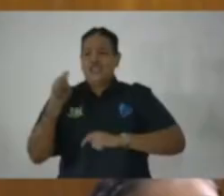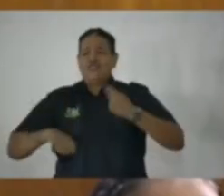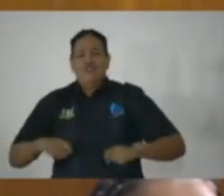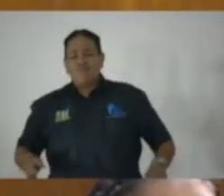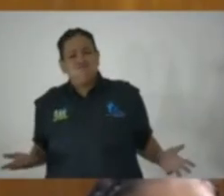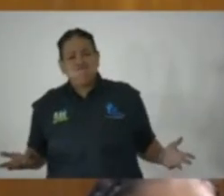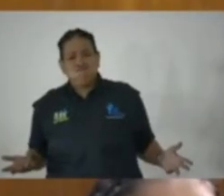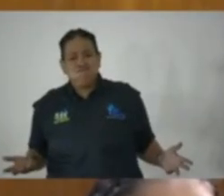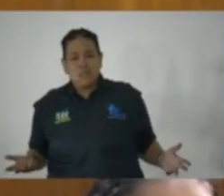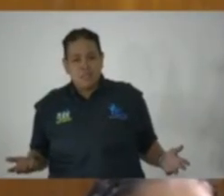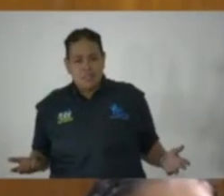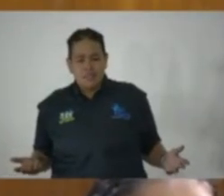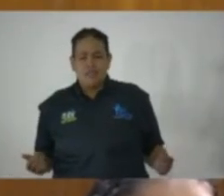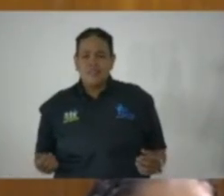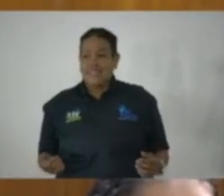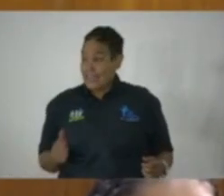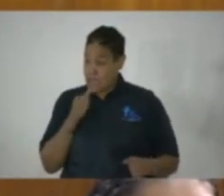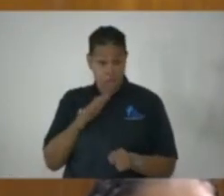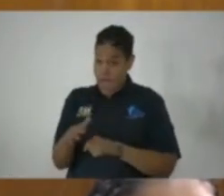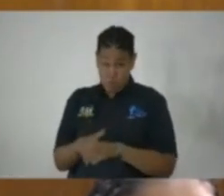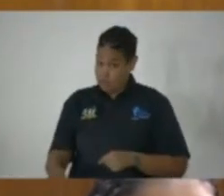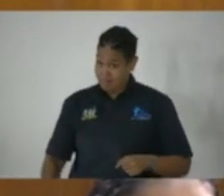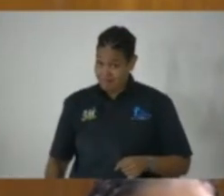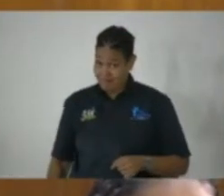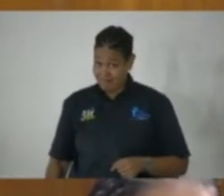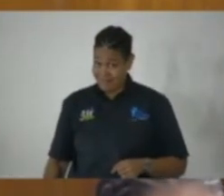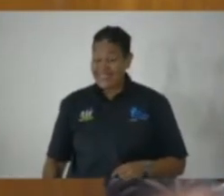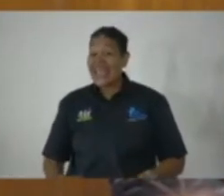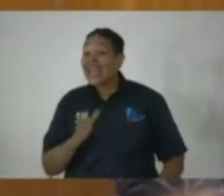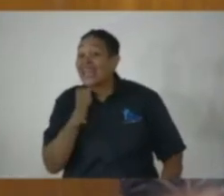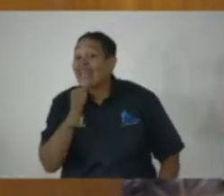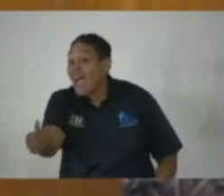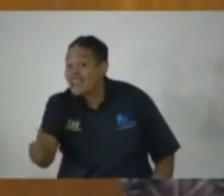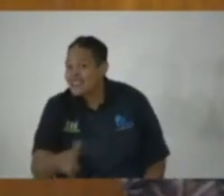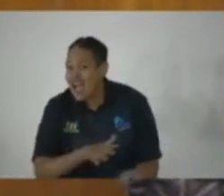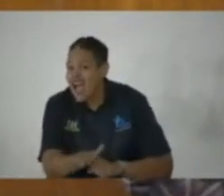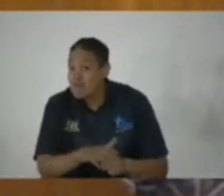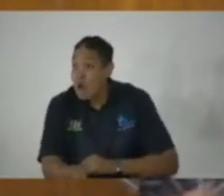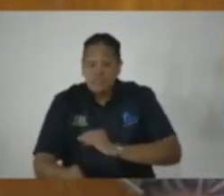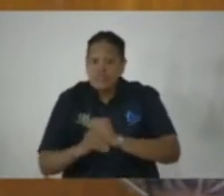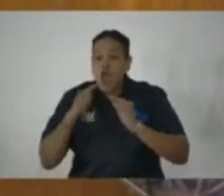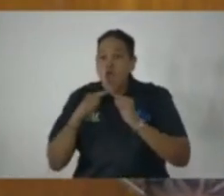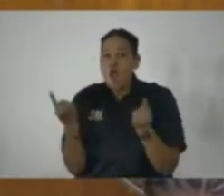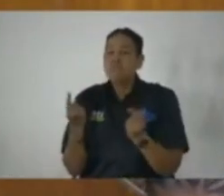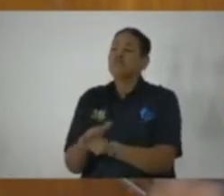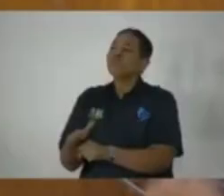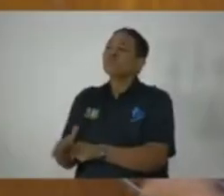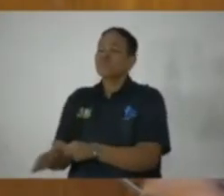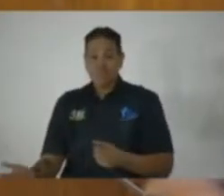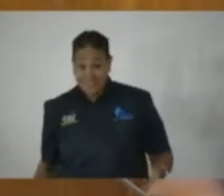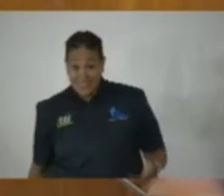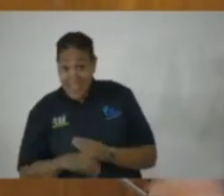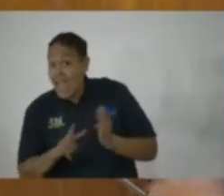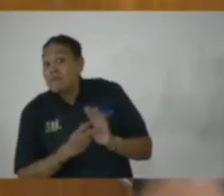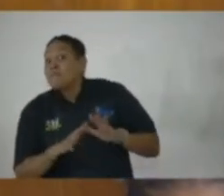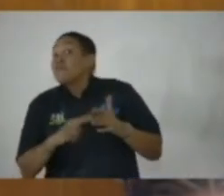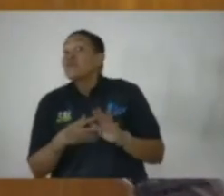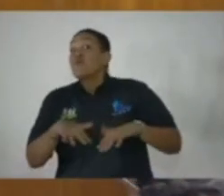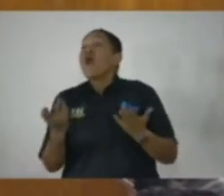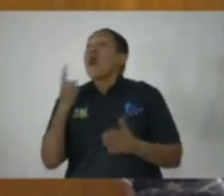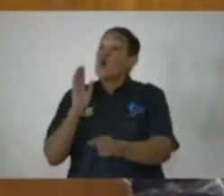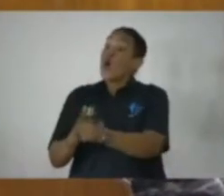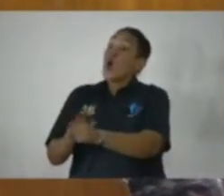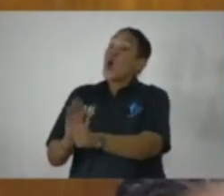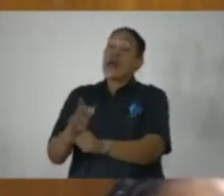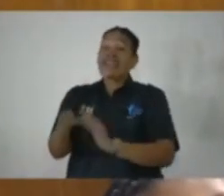reforms. Not adequate, you know. Inadequate. The opposite of adequate. So much so that a